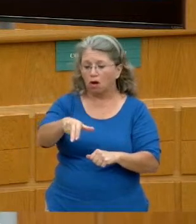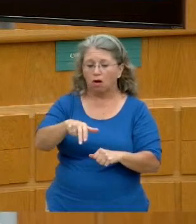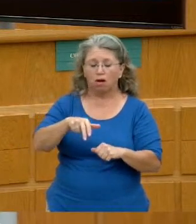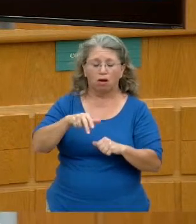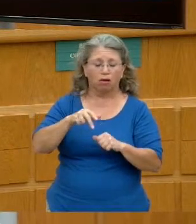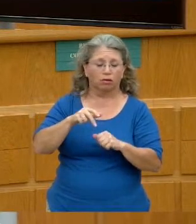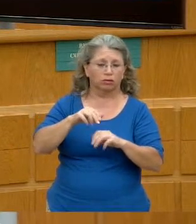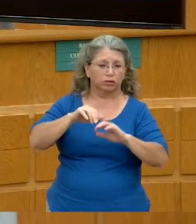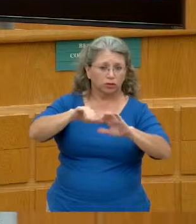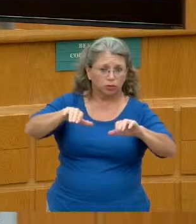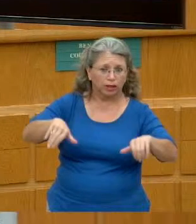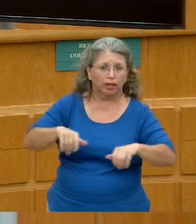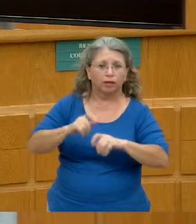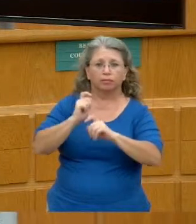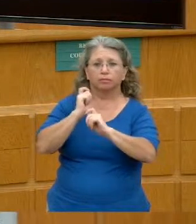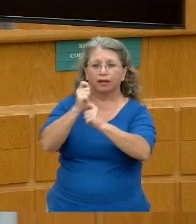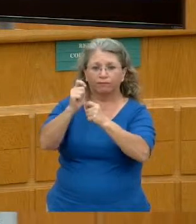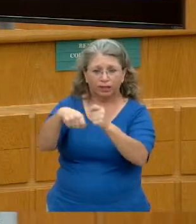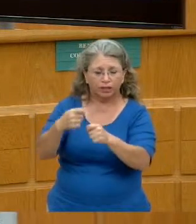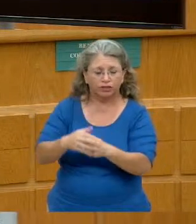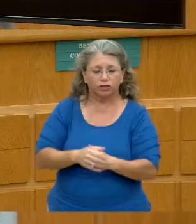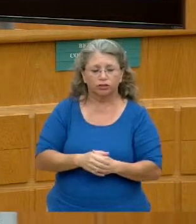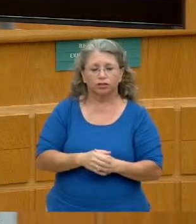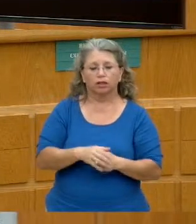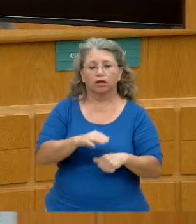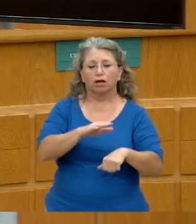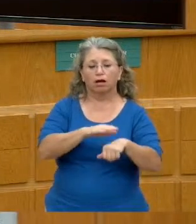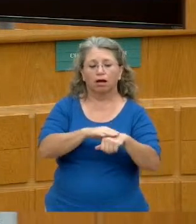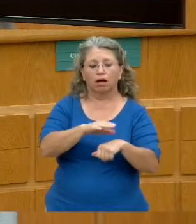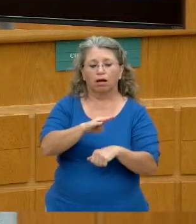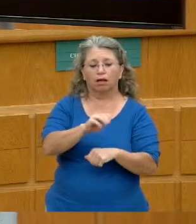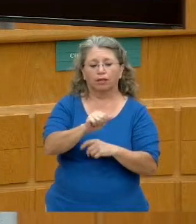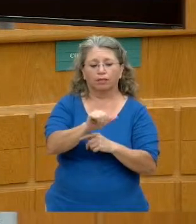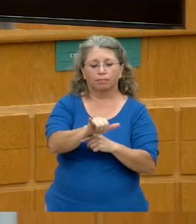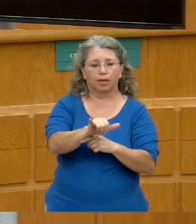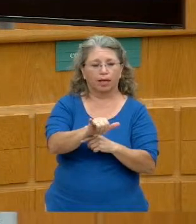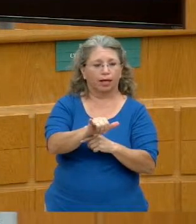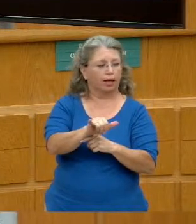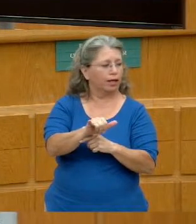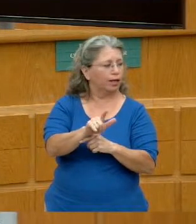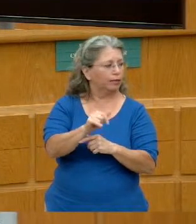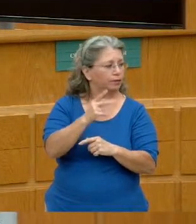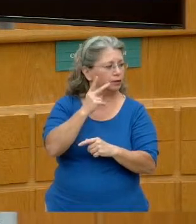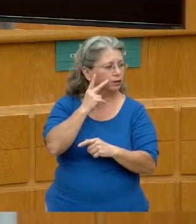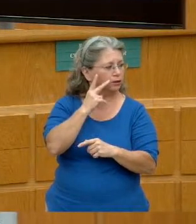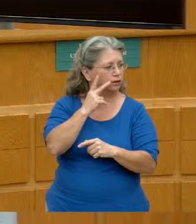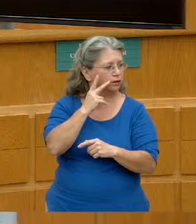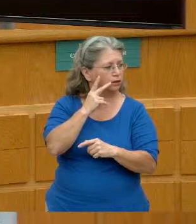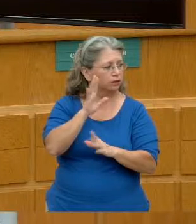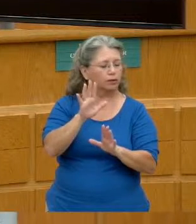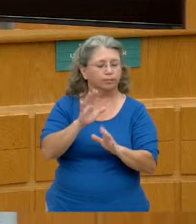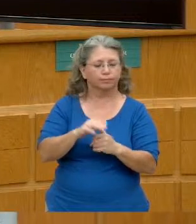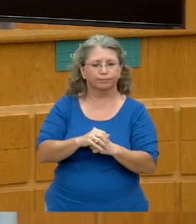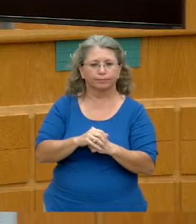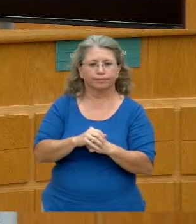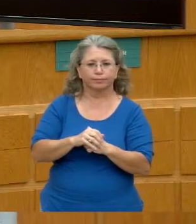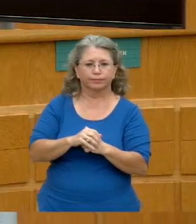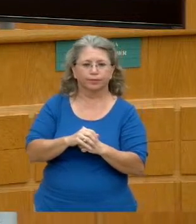you can fish. On the bay beaches, let me see if I'm going to cover it here. I'll cover it in the next